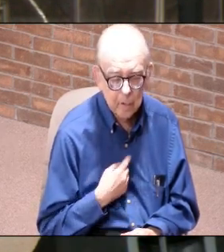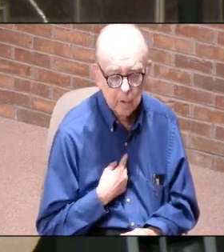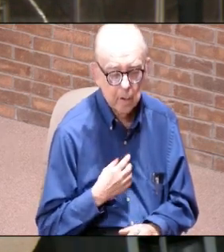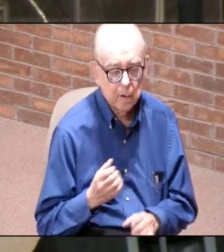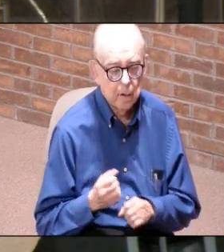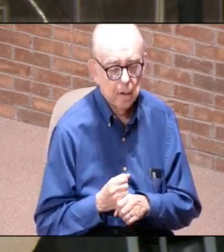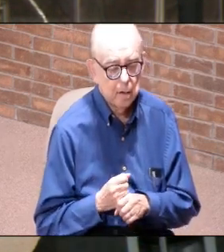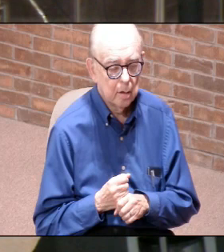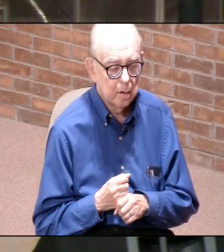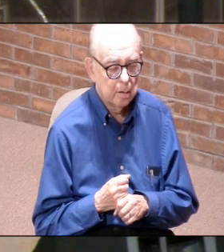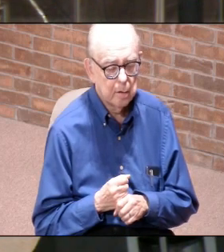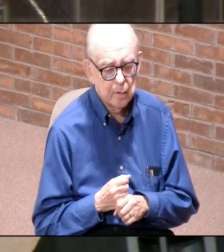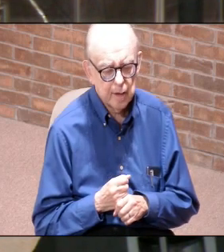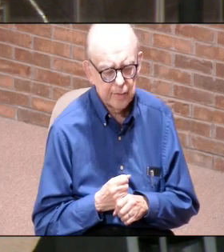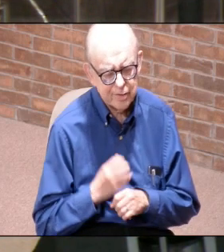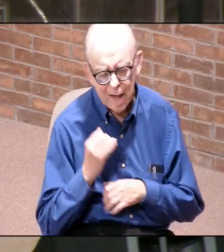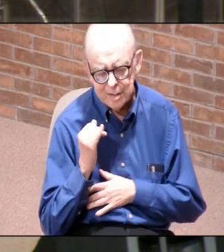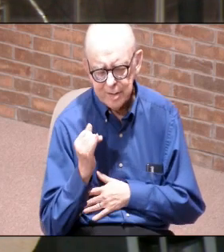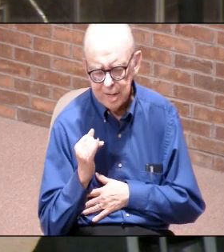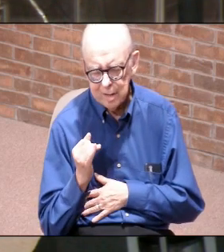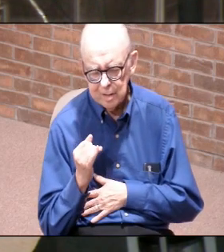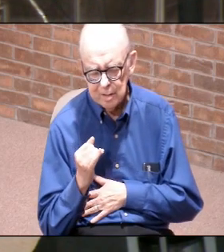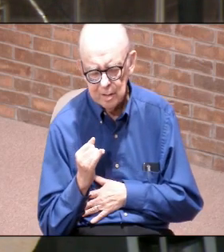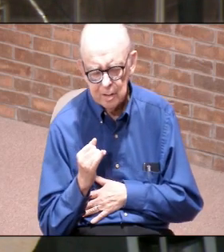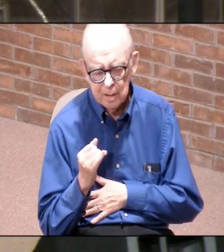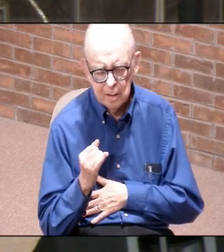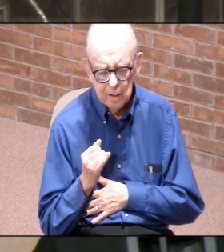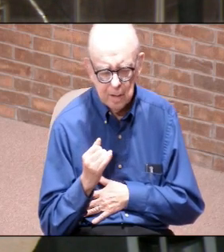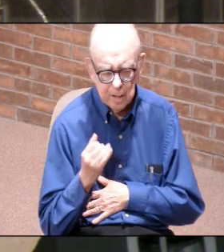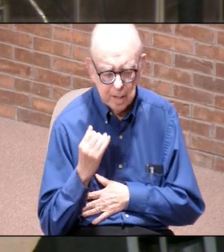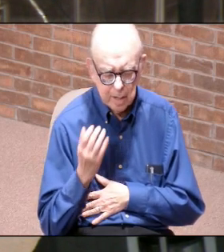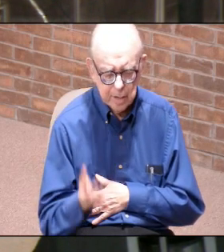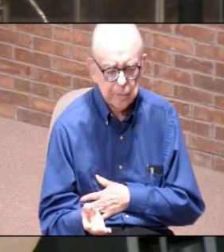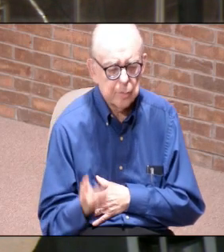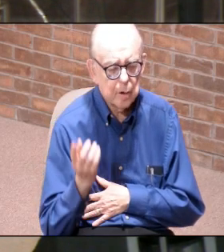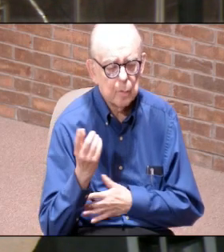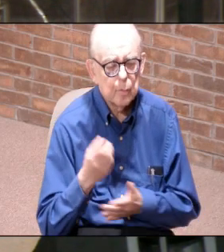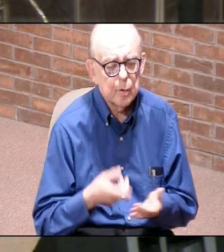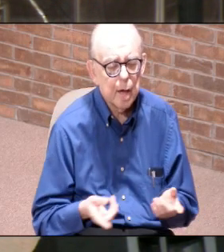We've got this concept that here's what's going to happen.